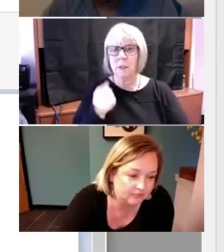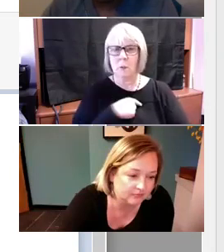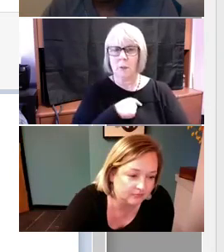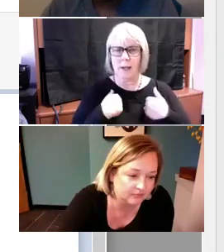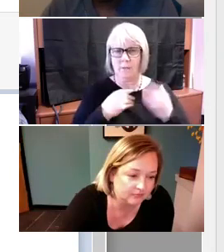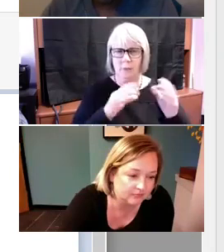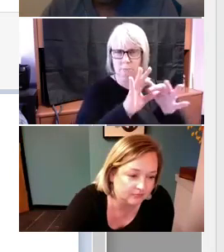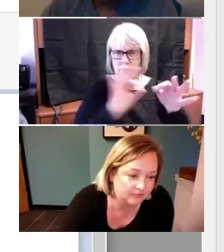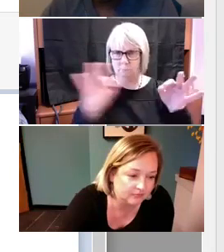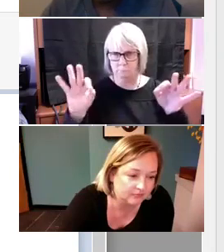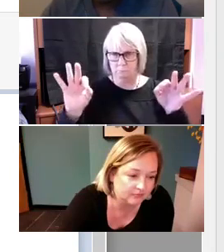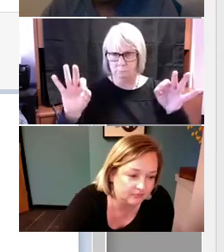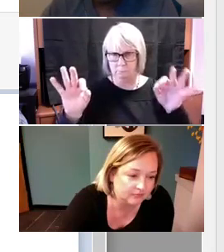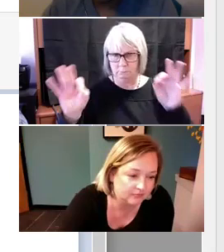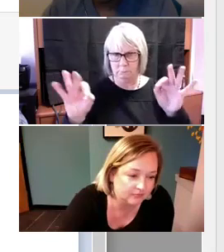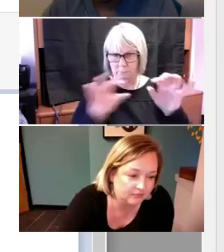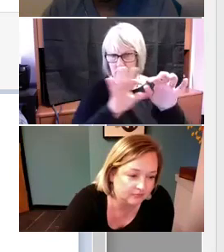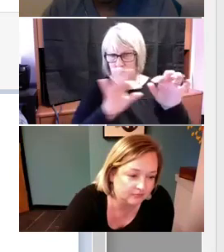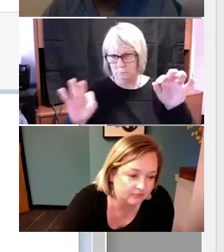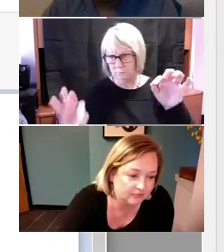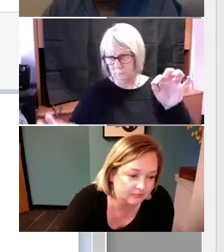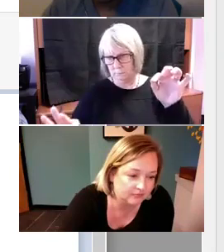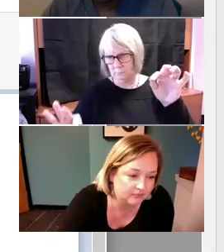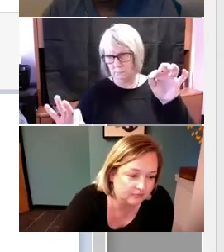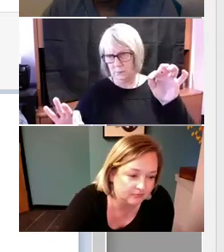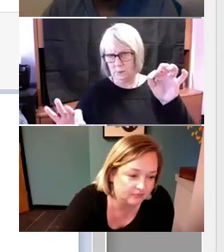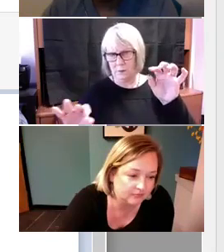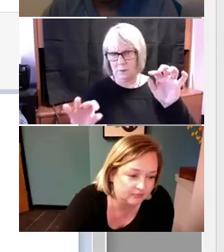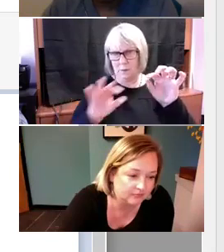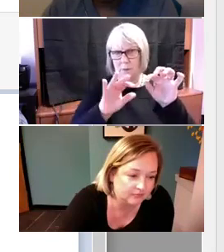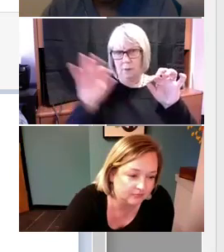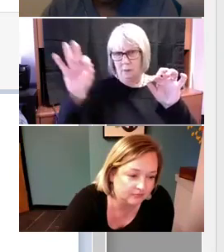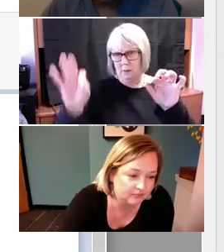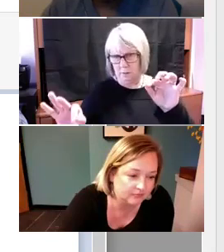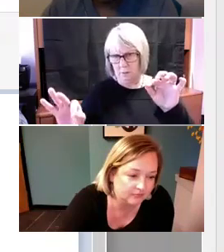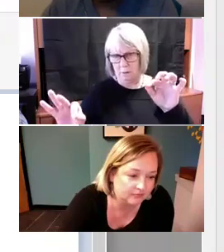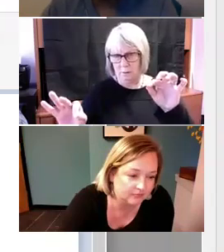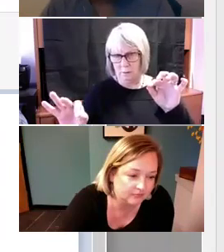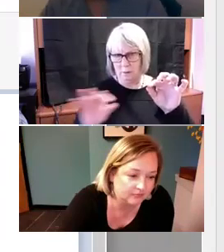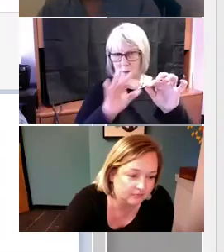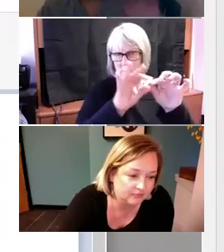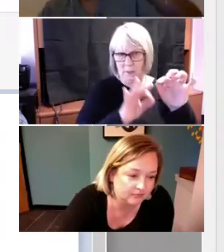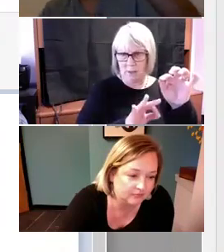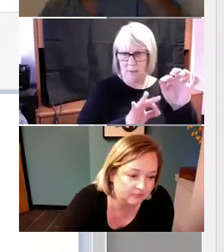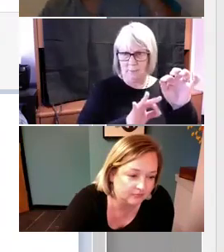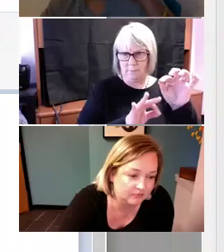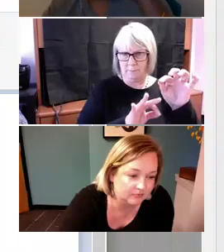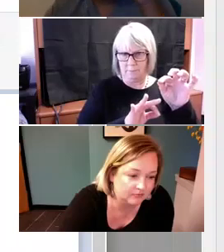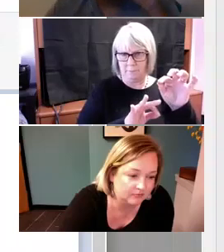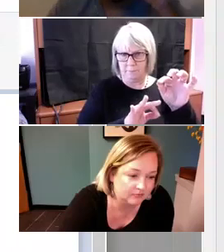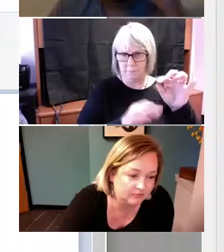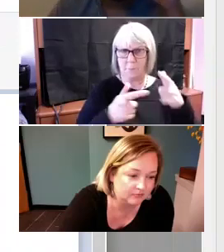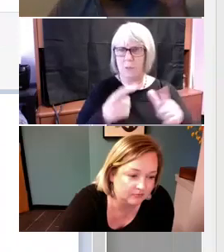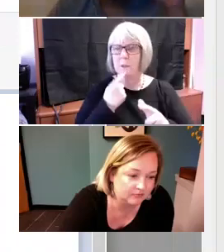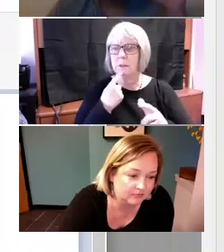here, we have a connection here, we have a connection here, and we have a connection here. So let's say